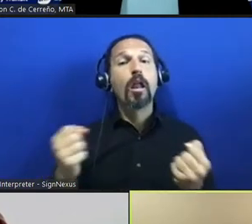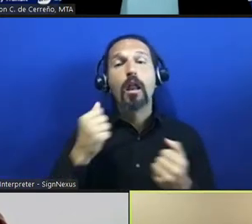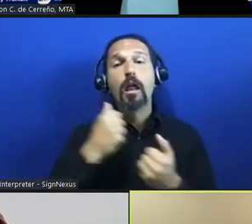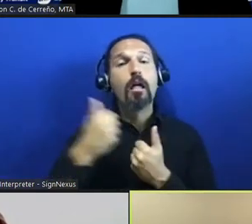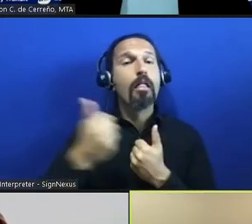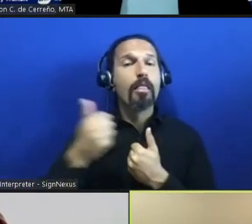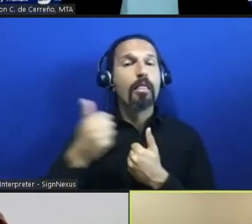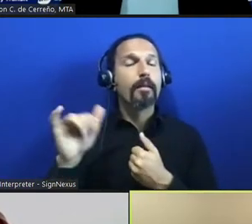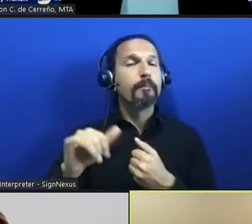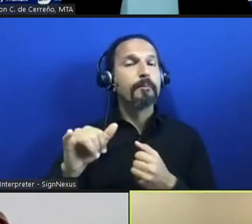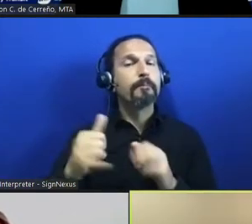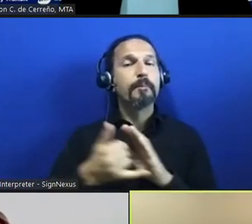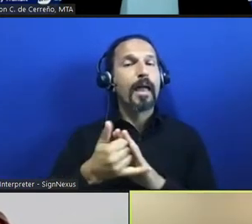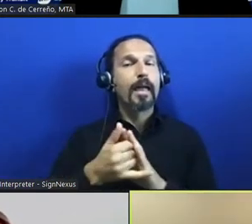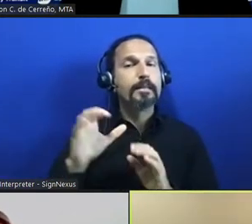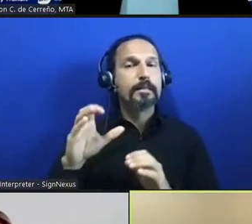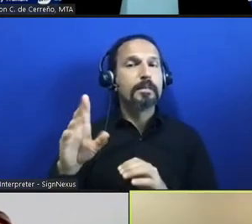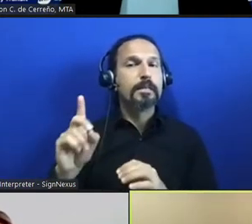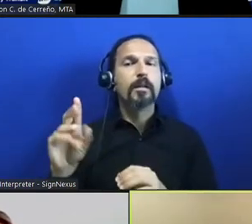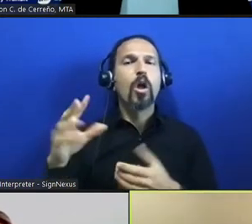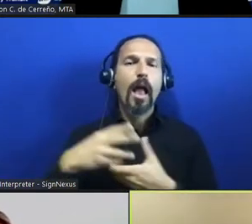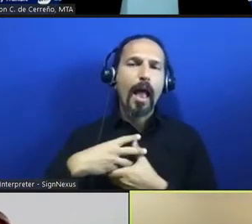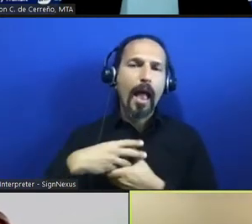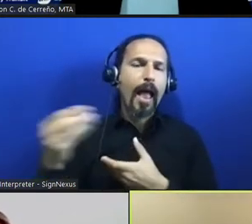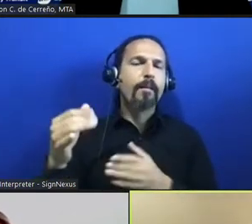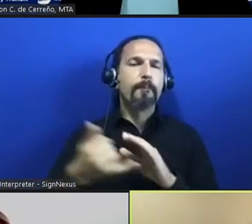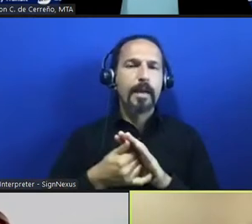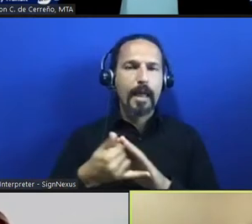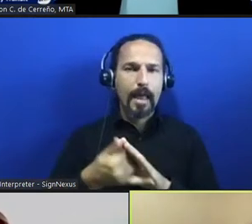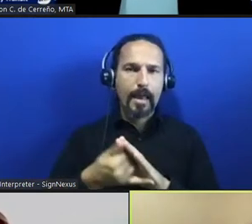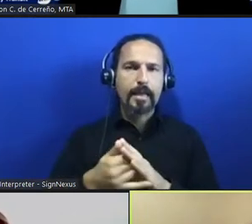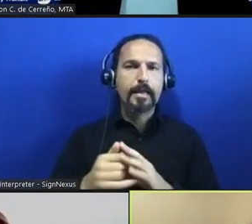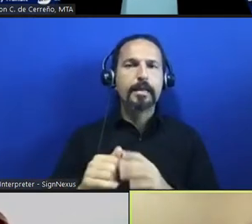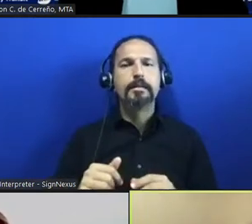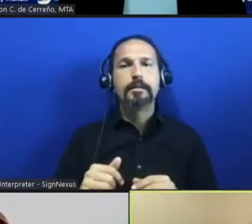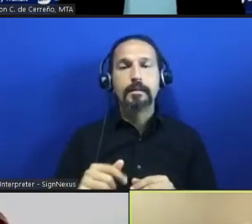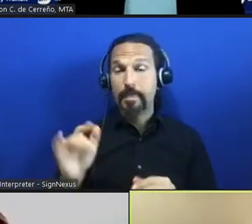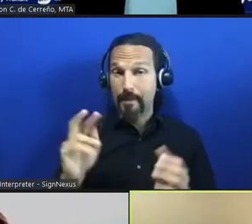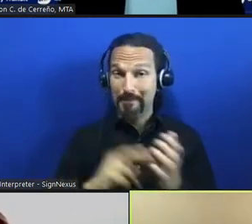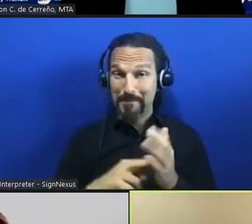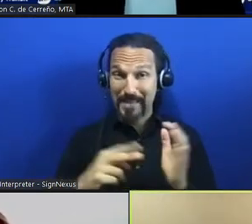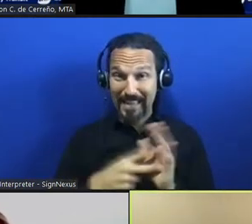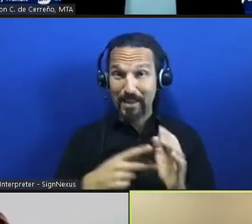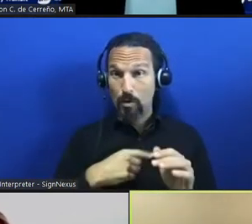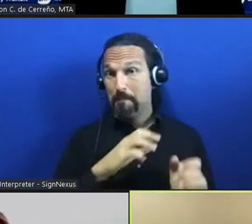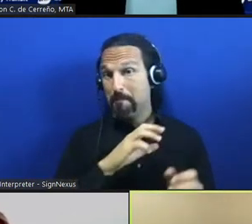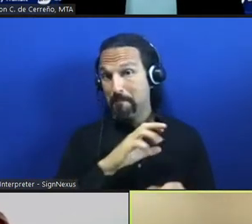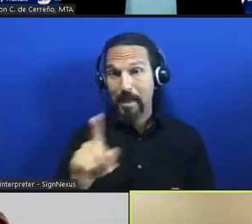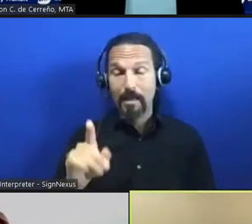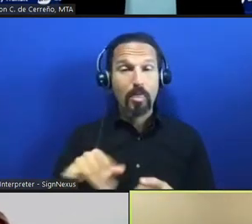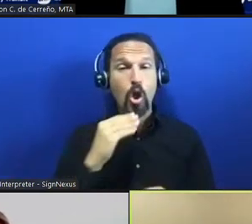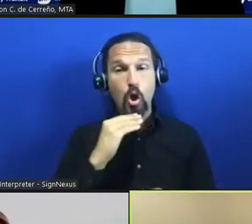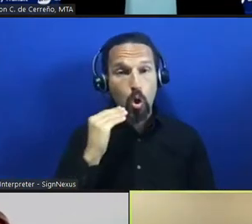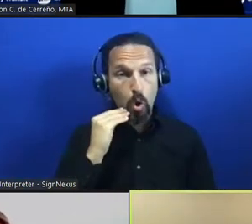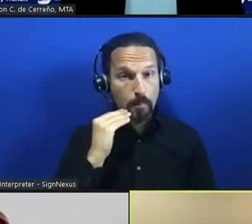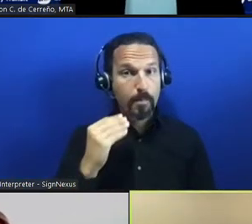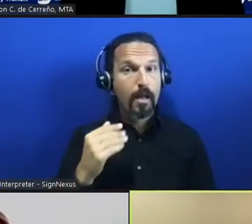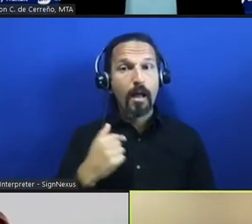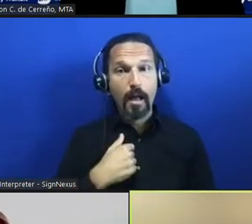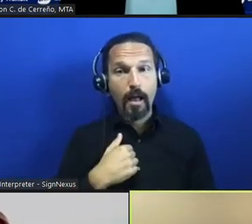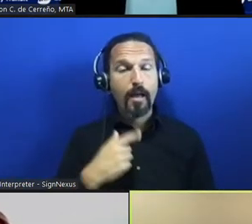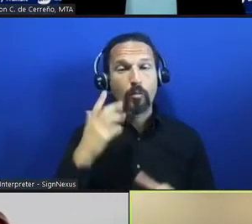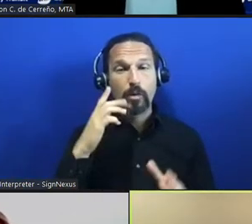Manhattan in the CBD but to get out of Manhattan quite frankly but does that mean when we come back to our home I'm going to be